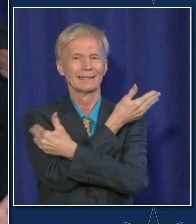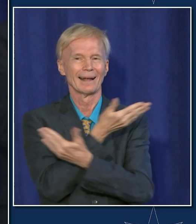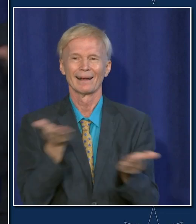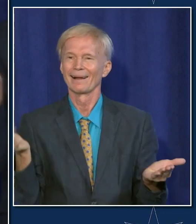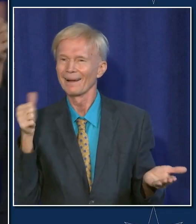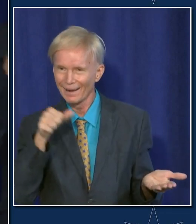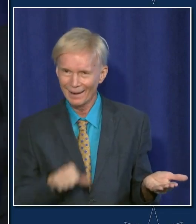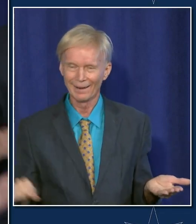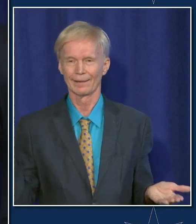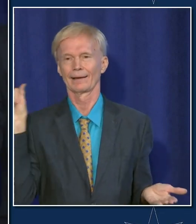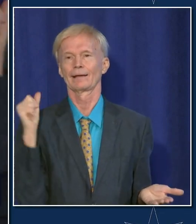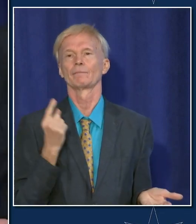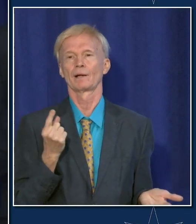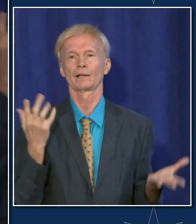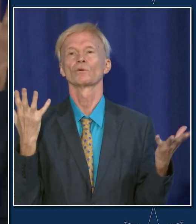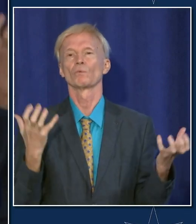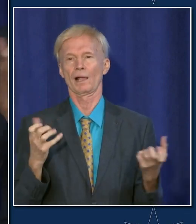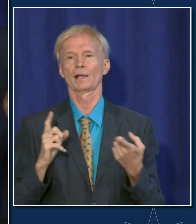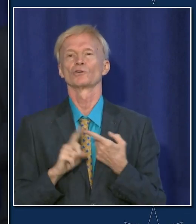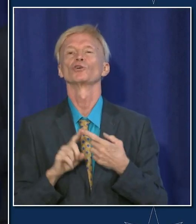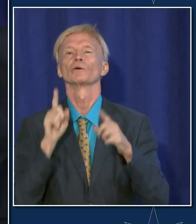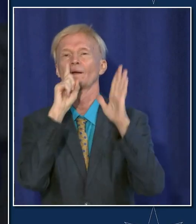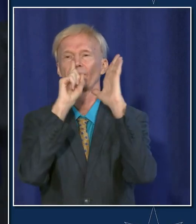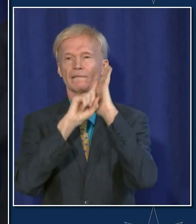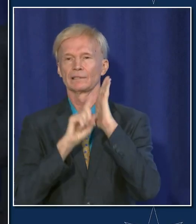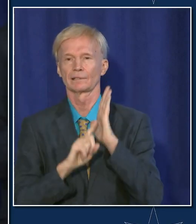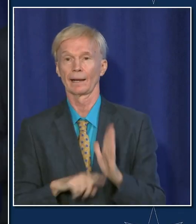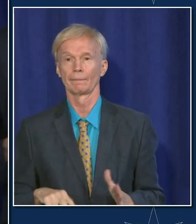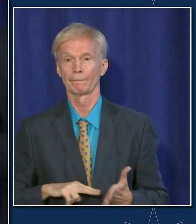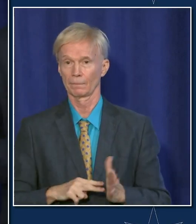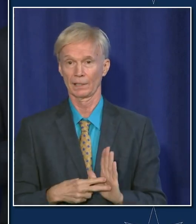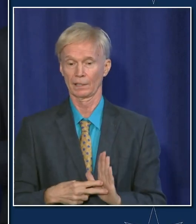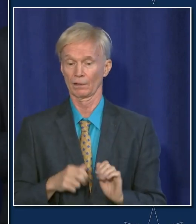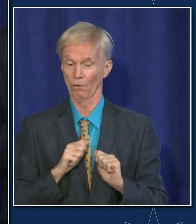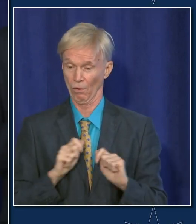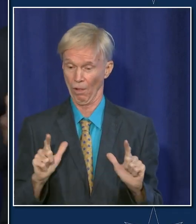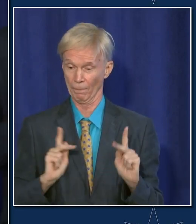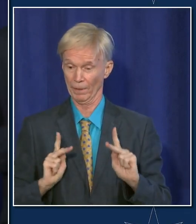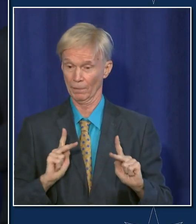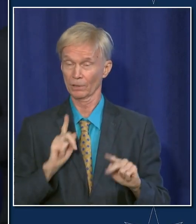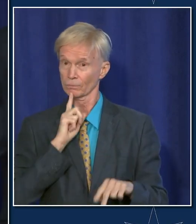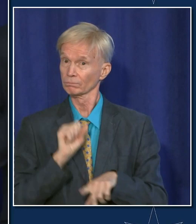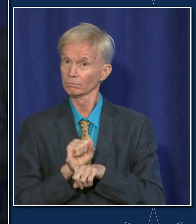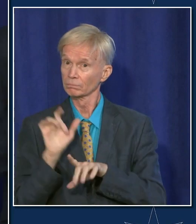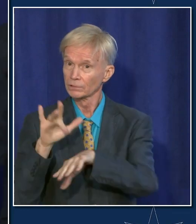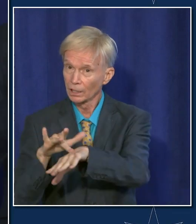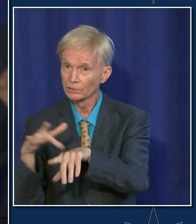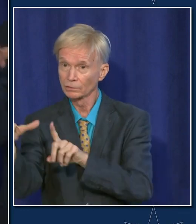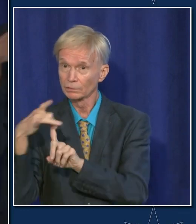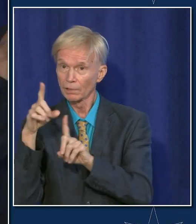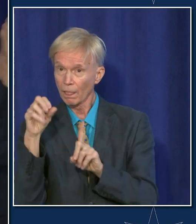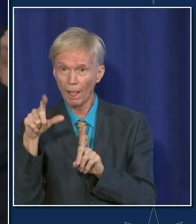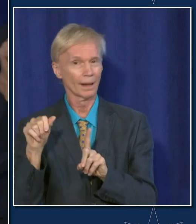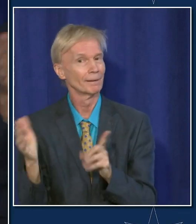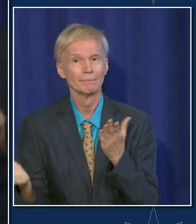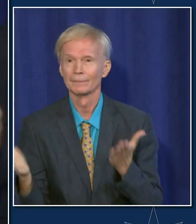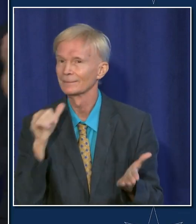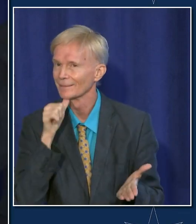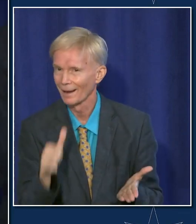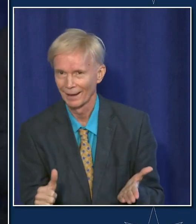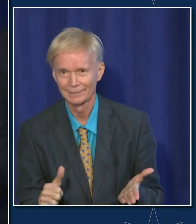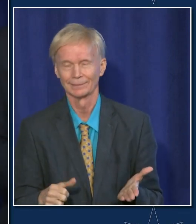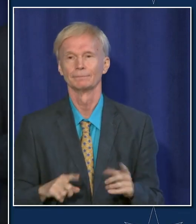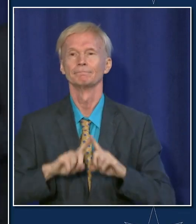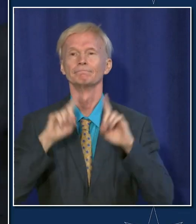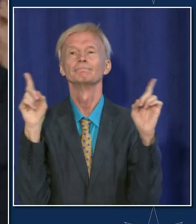potentially associated, we want to investigate. So we're not saying that every one of these folks was infected at LALA. In fact, we expect they were